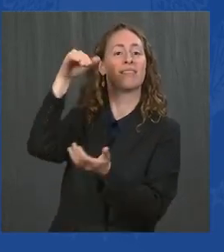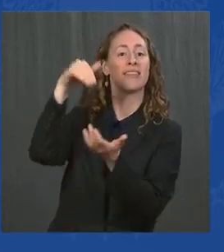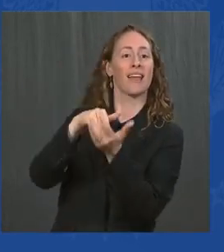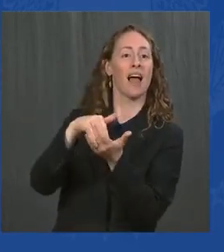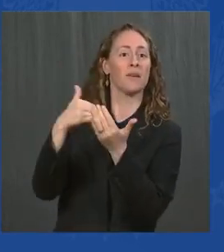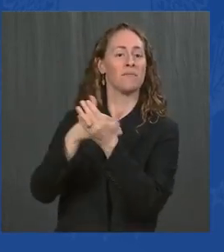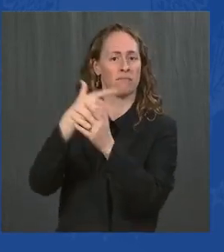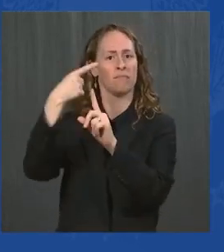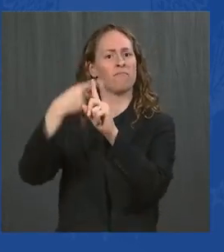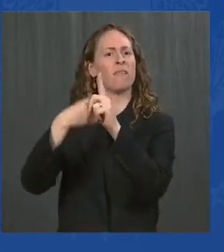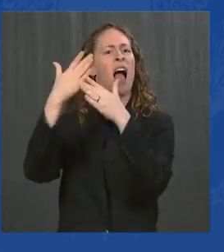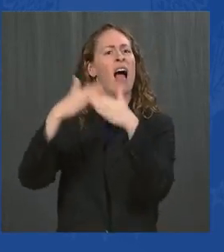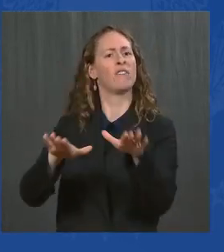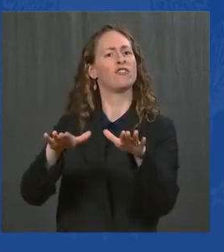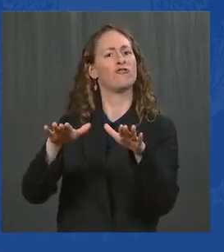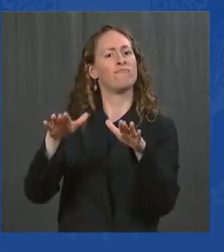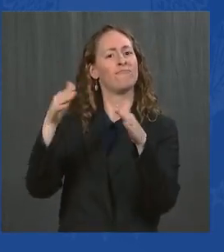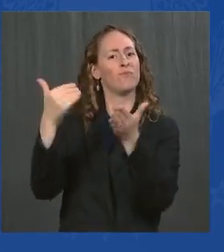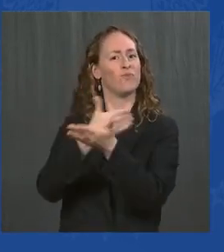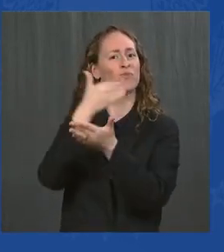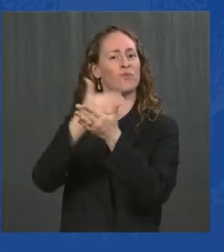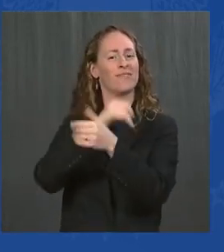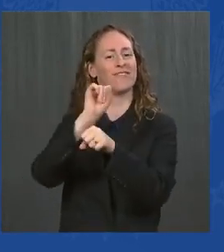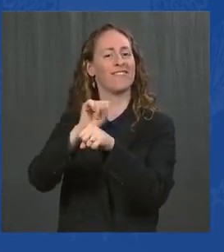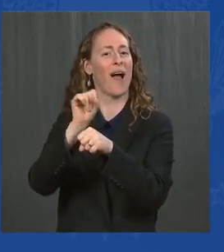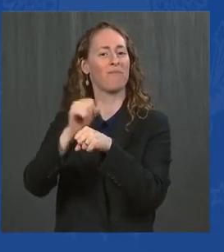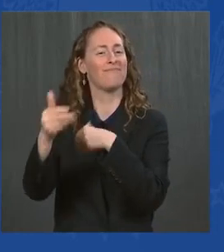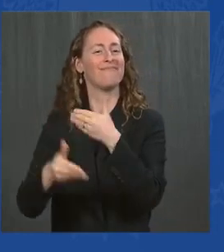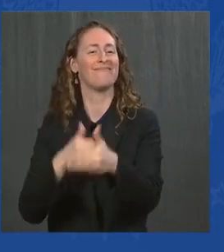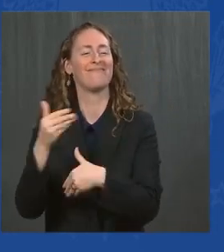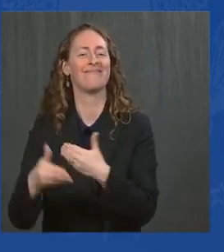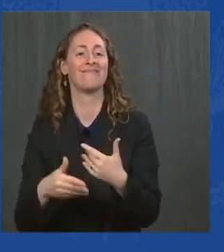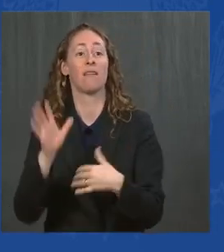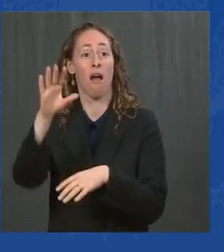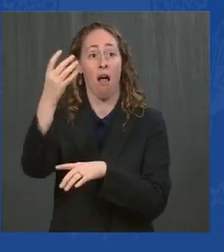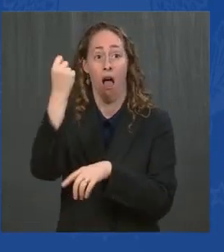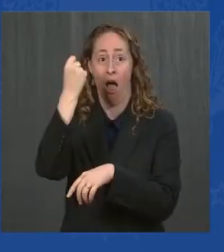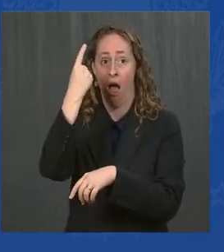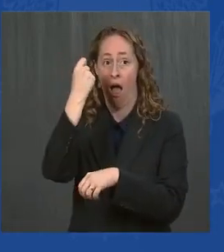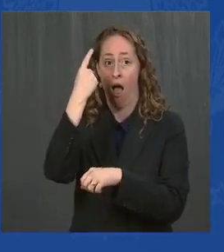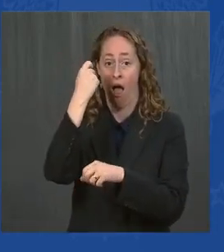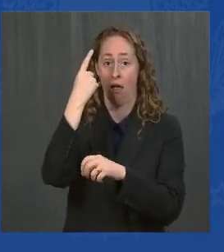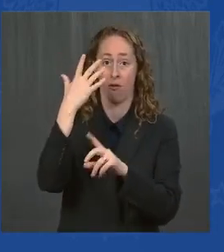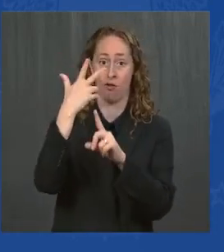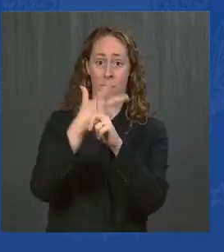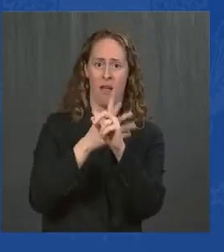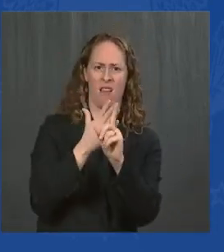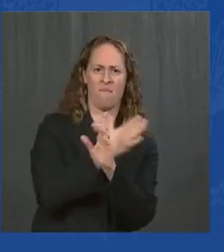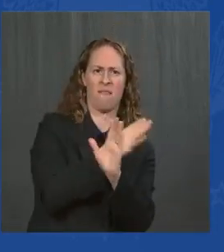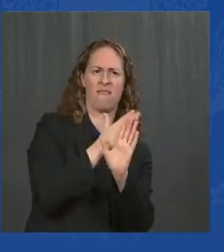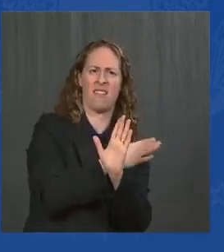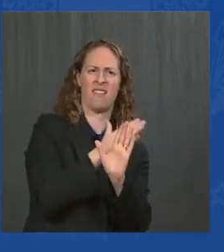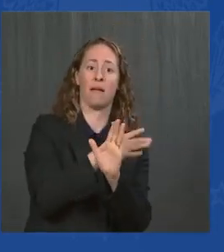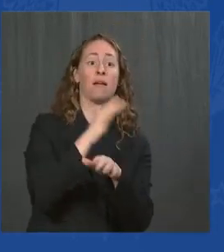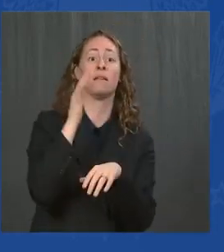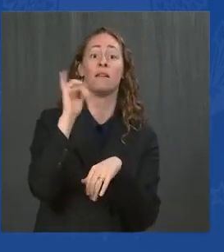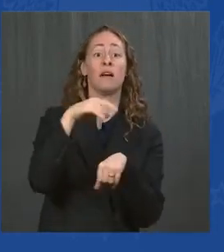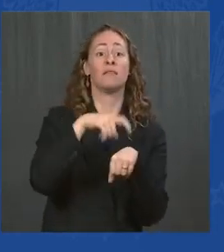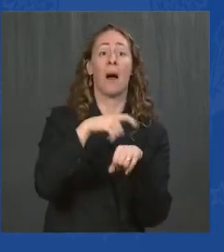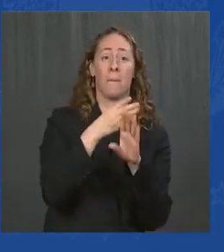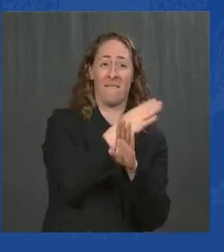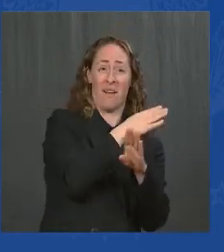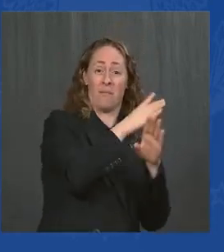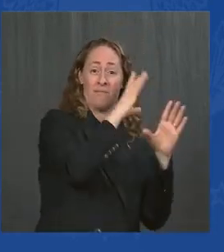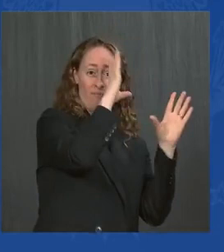3 months. And in the 3 months before I became president, well, we're adding 60,000 jobs a month. Total